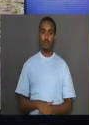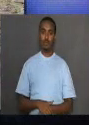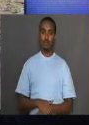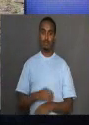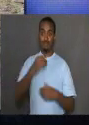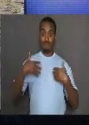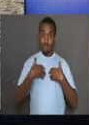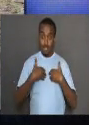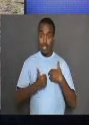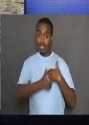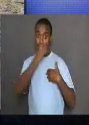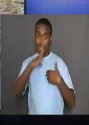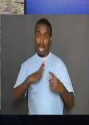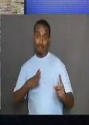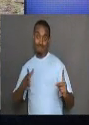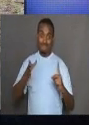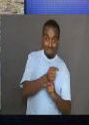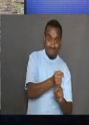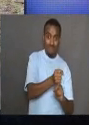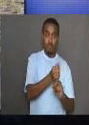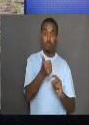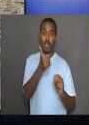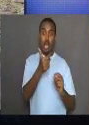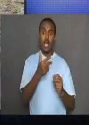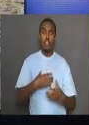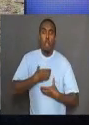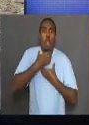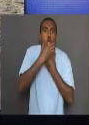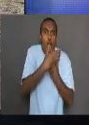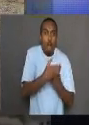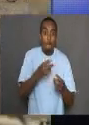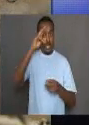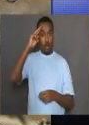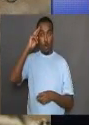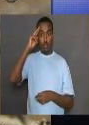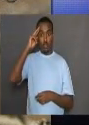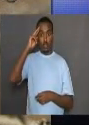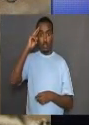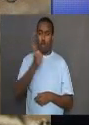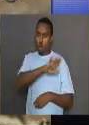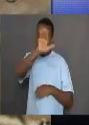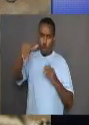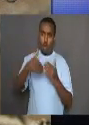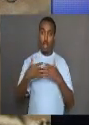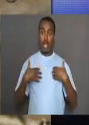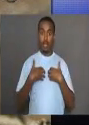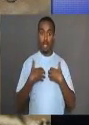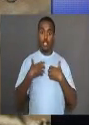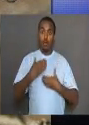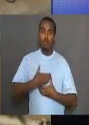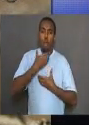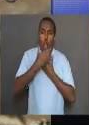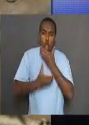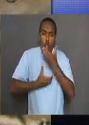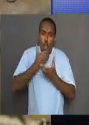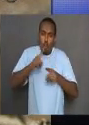predators commonly track prey by their scents because all animals produce